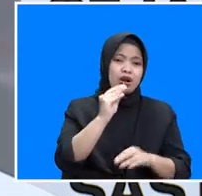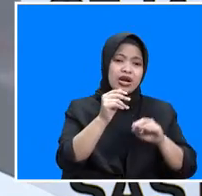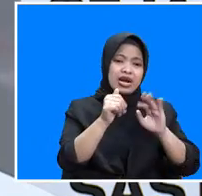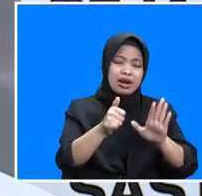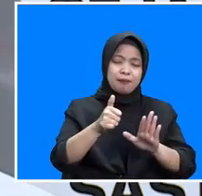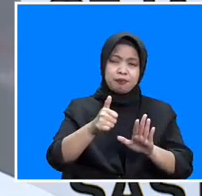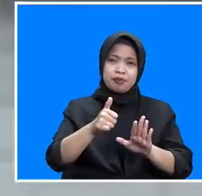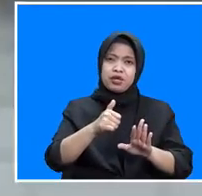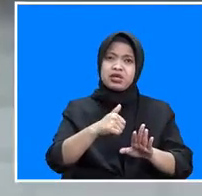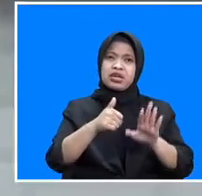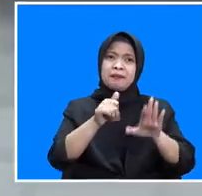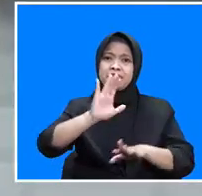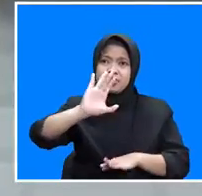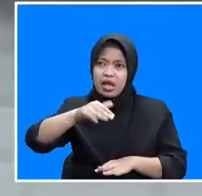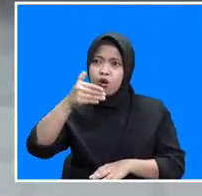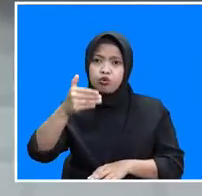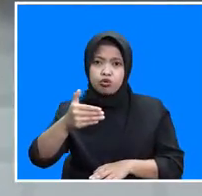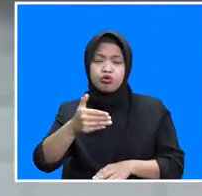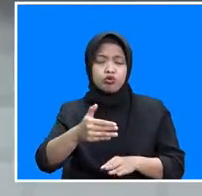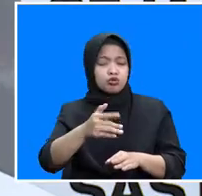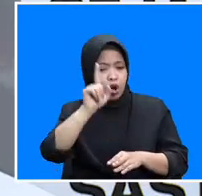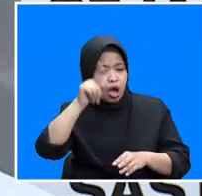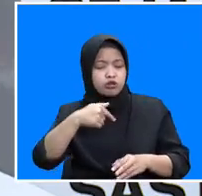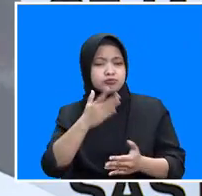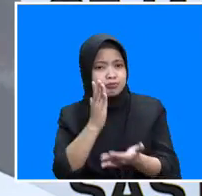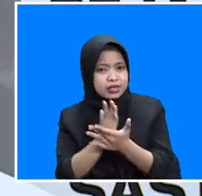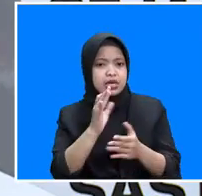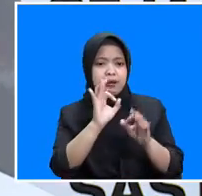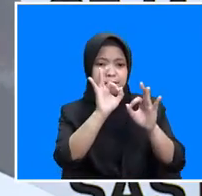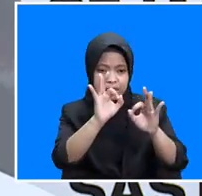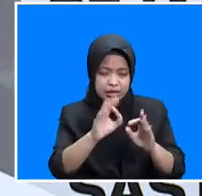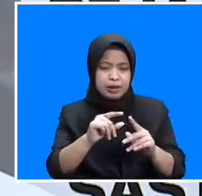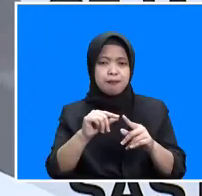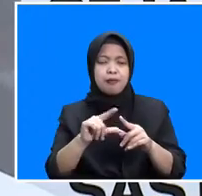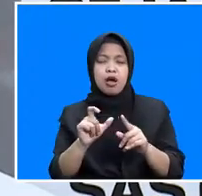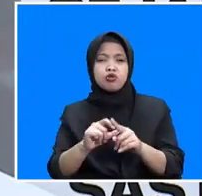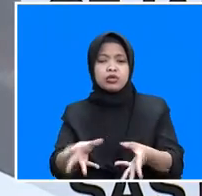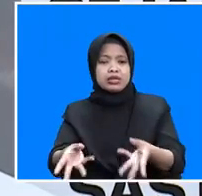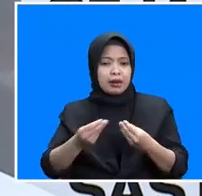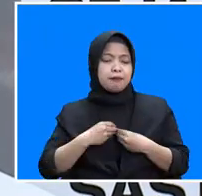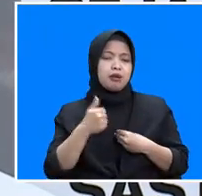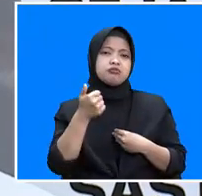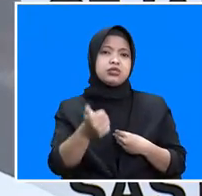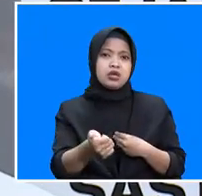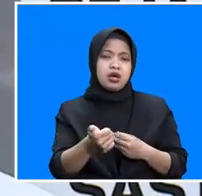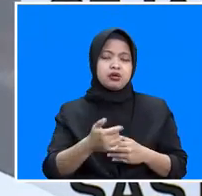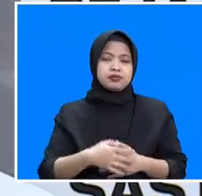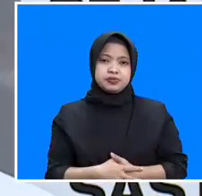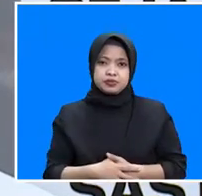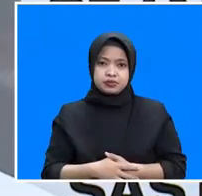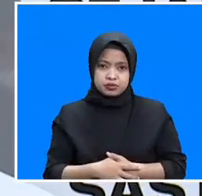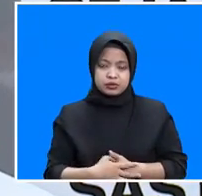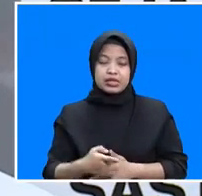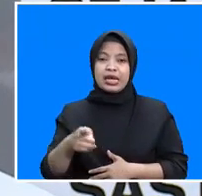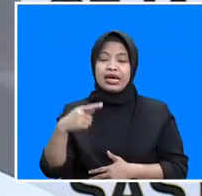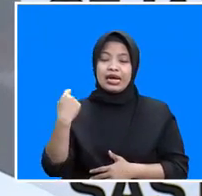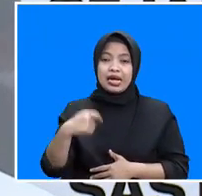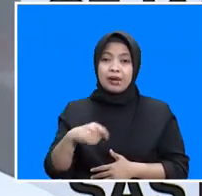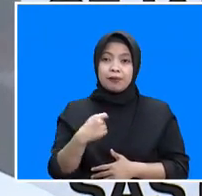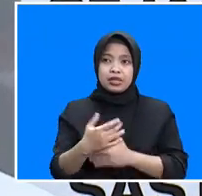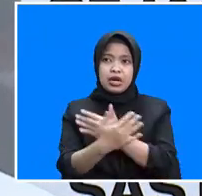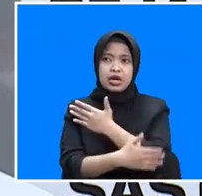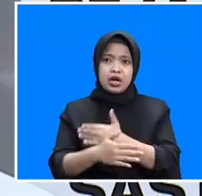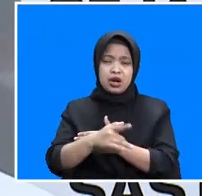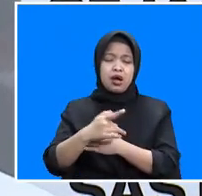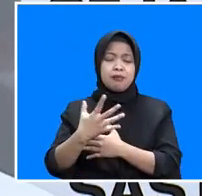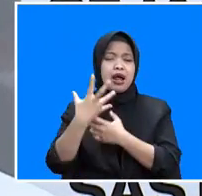they progress to primary. So if we can try to help you know, the ministry and the country more broadly to achieve that goal, we would be